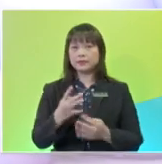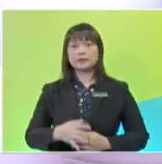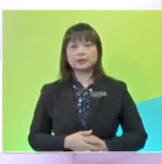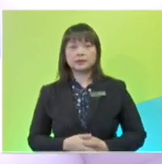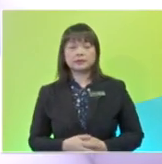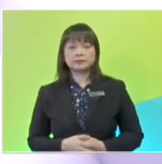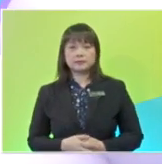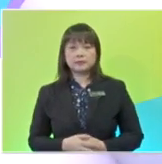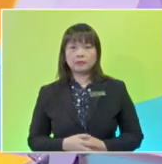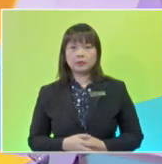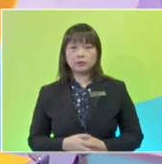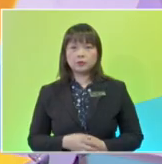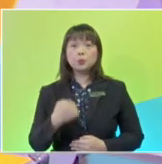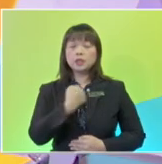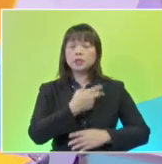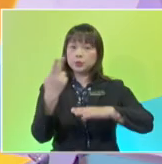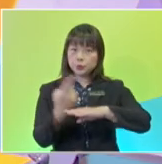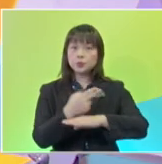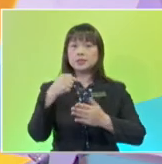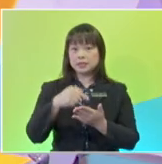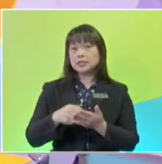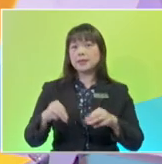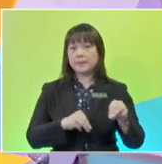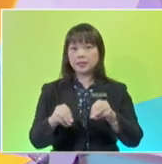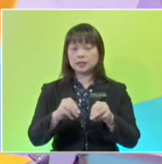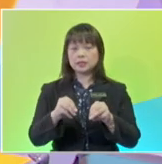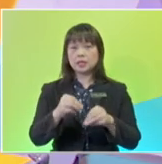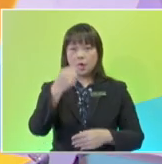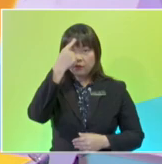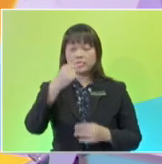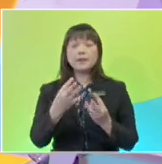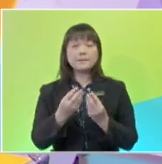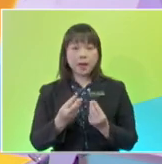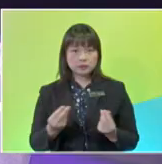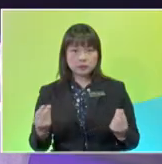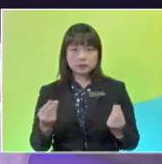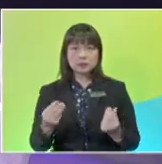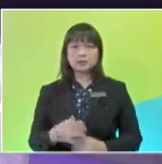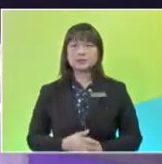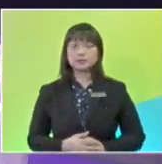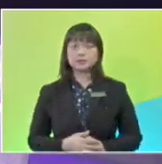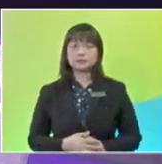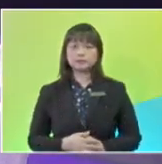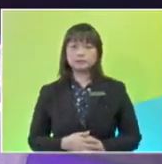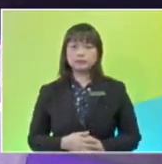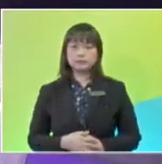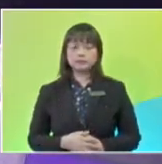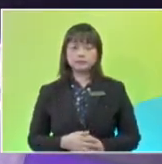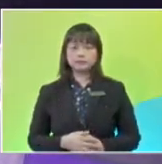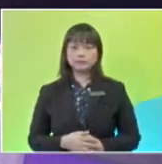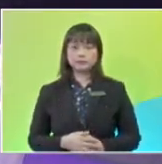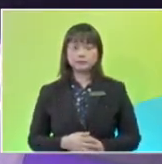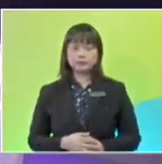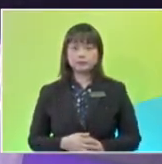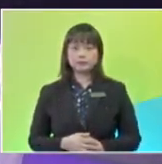this method for solid objects. Alright, powder, and when it's mixed with solid, use sieving for